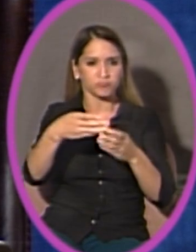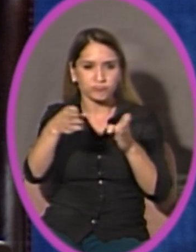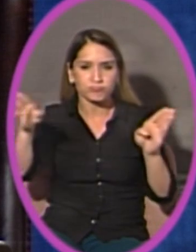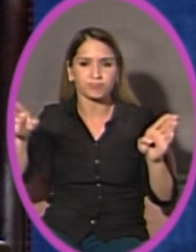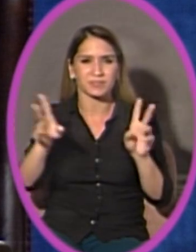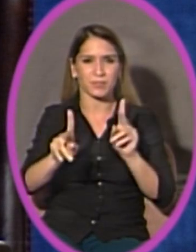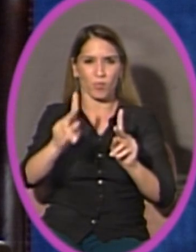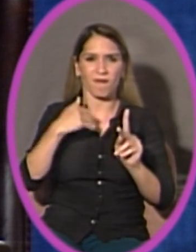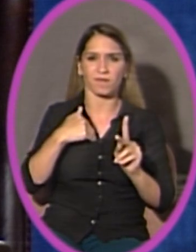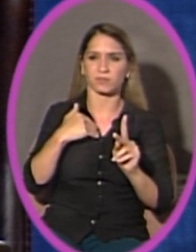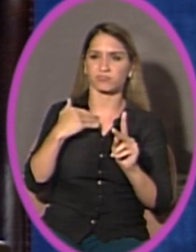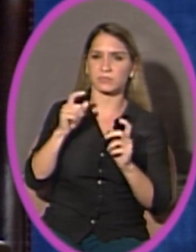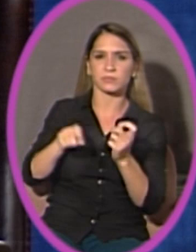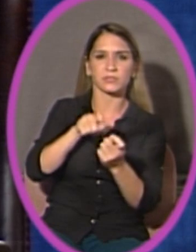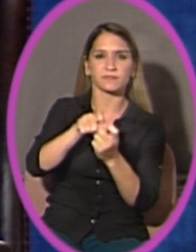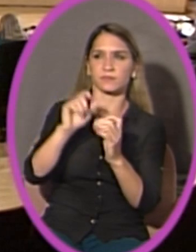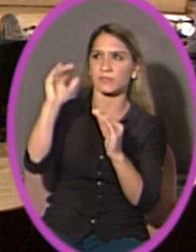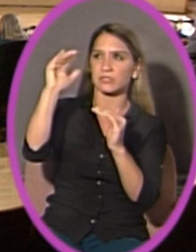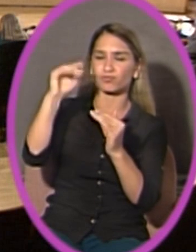Thank you.